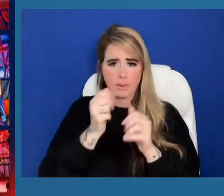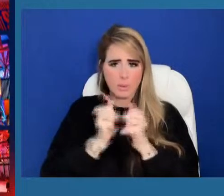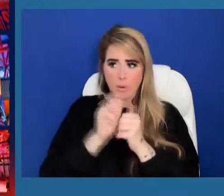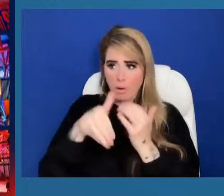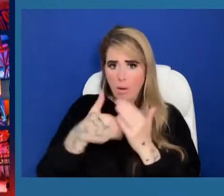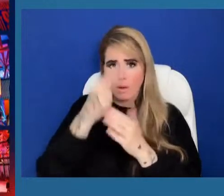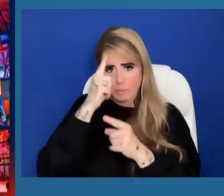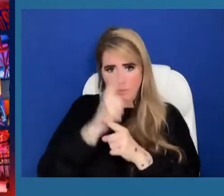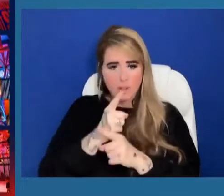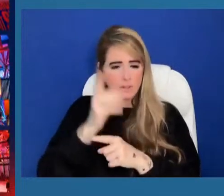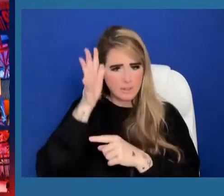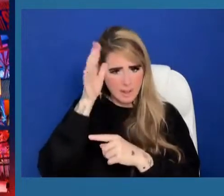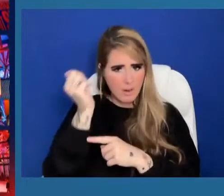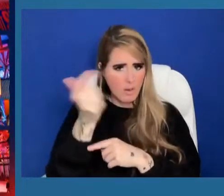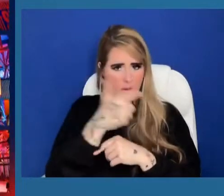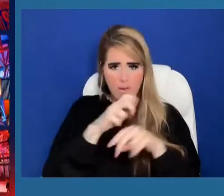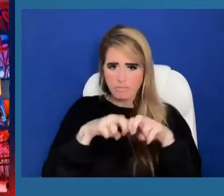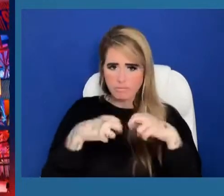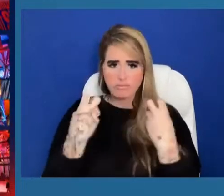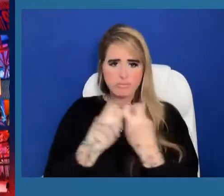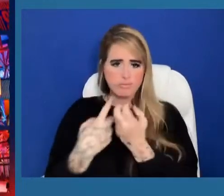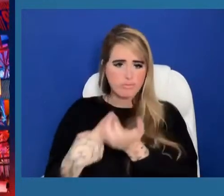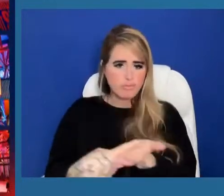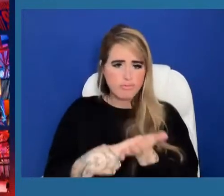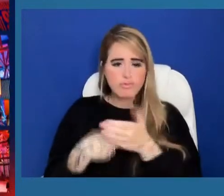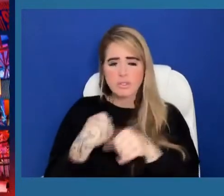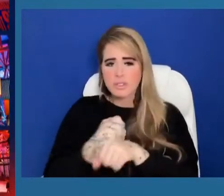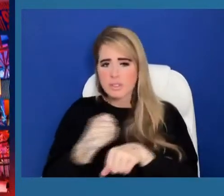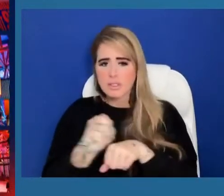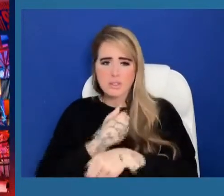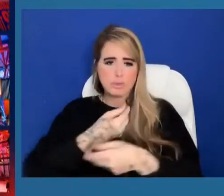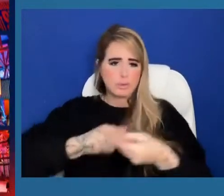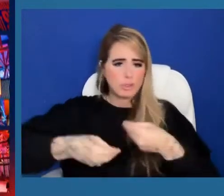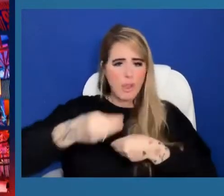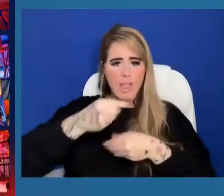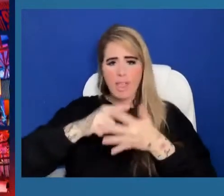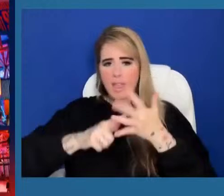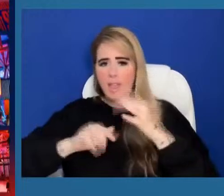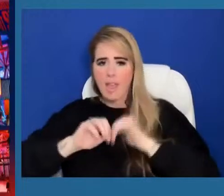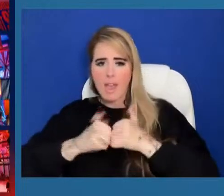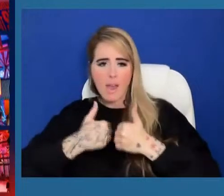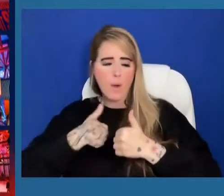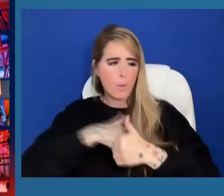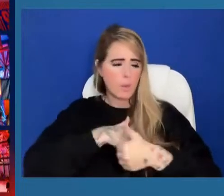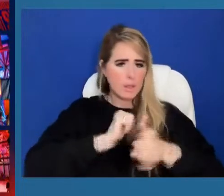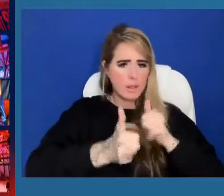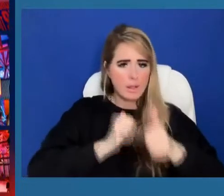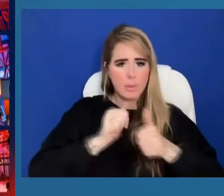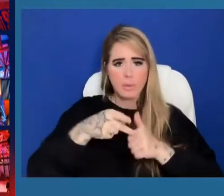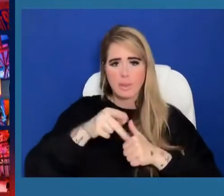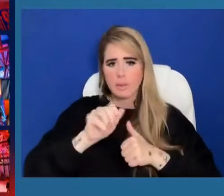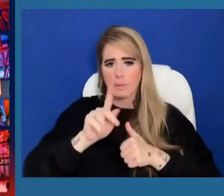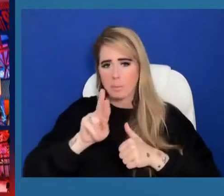and not know the statistics and the trades and how we were doing against the Packers and everybody else. It was how I was raised. So I am